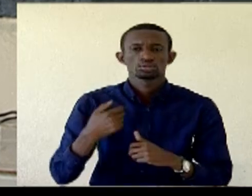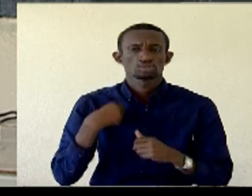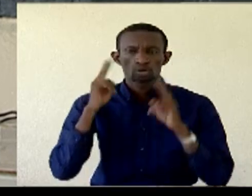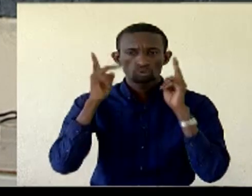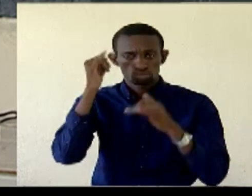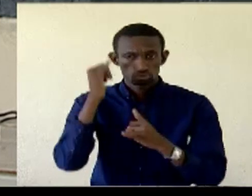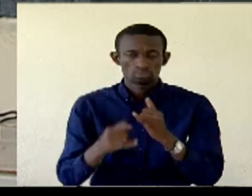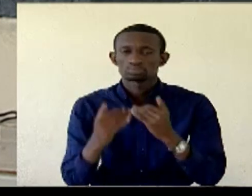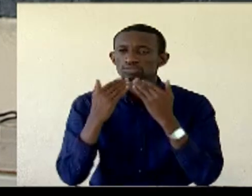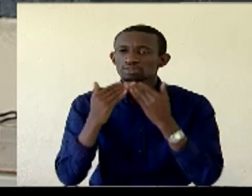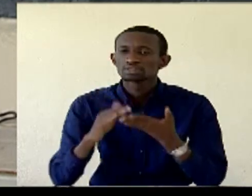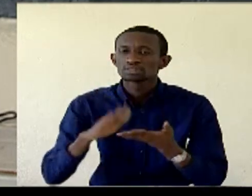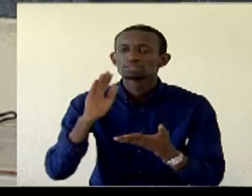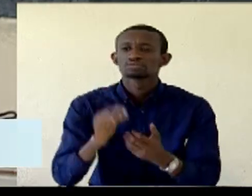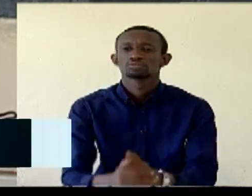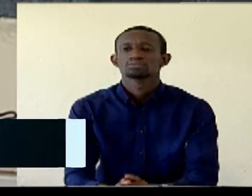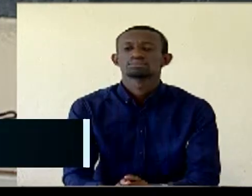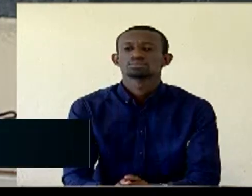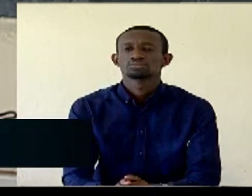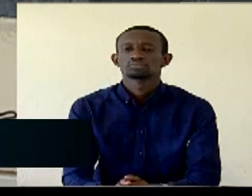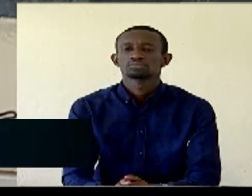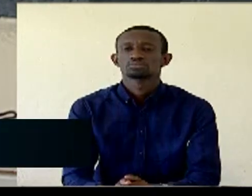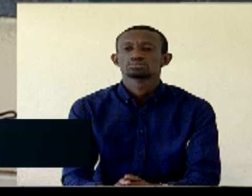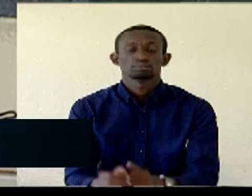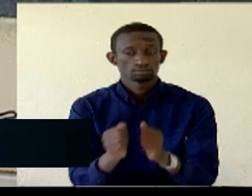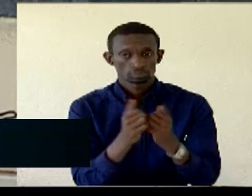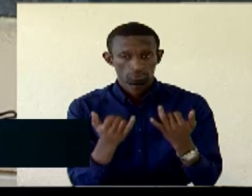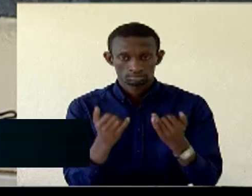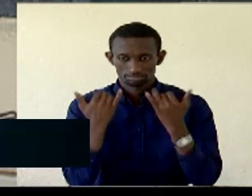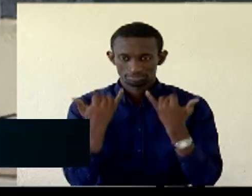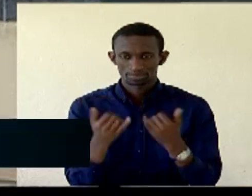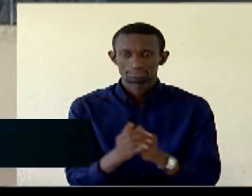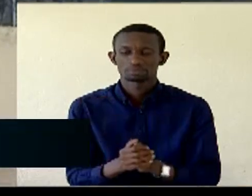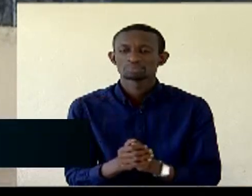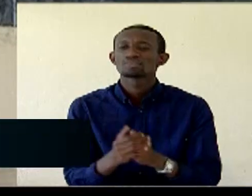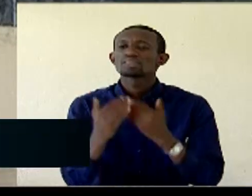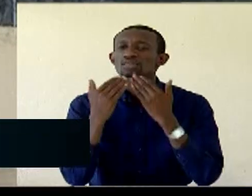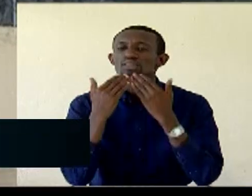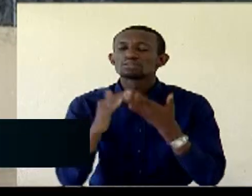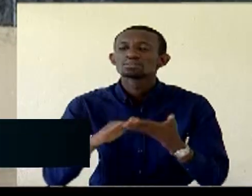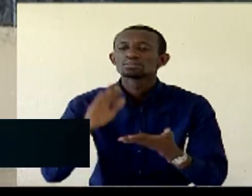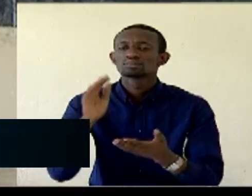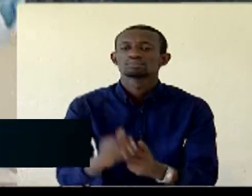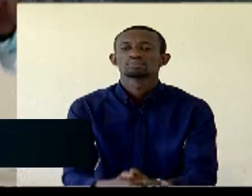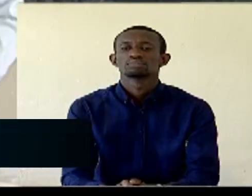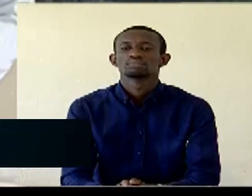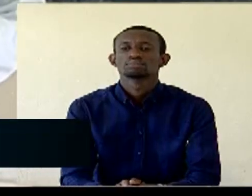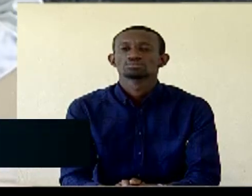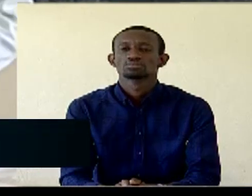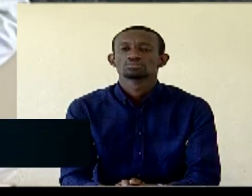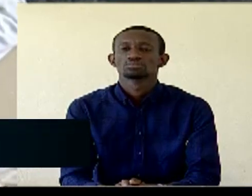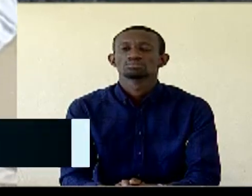Thank you so much for being with me today. And thank you so much for